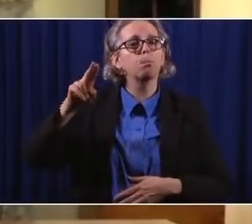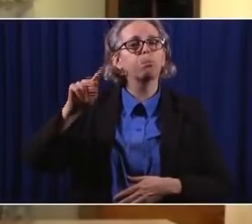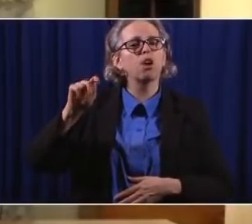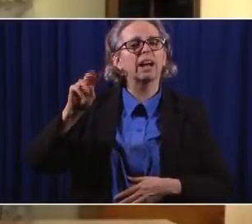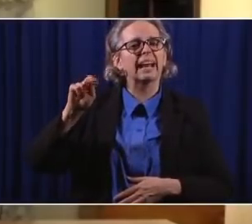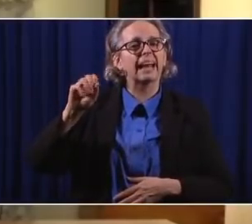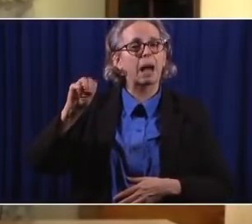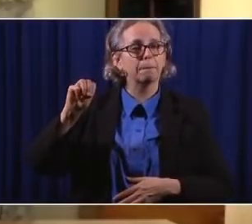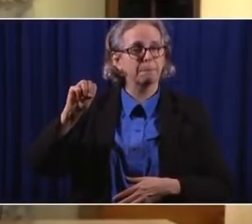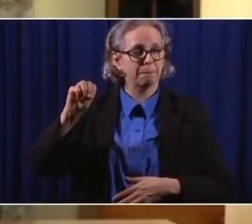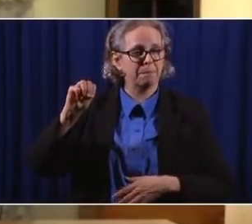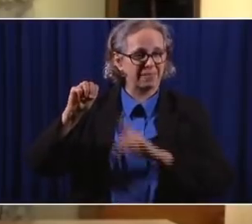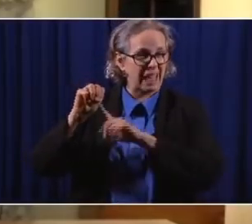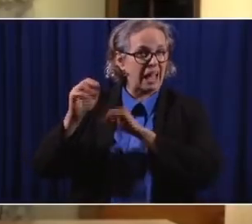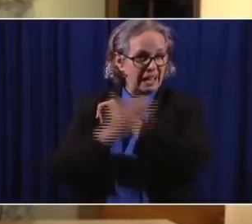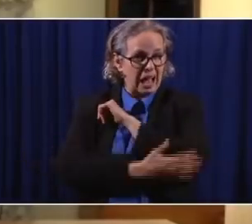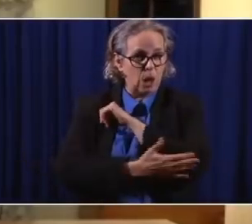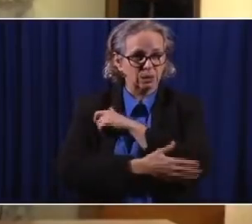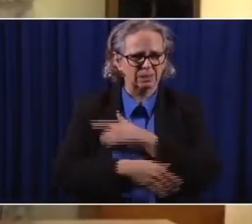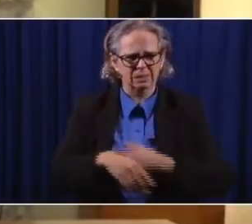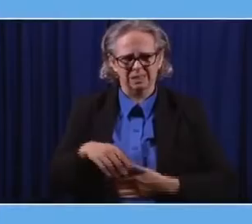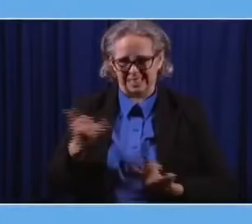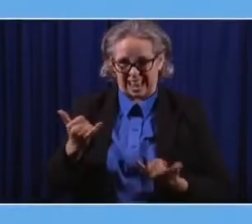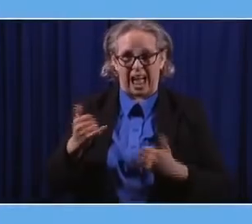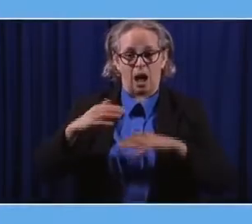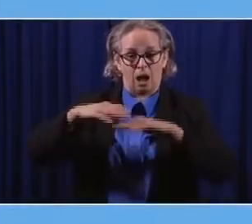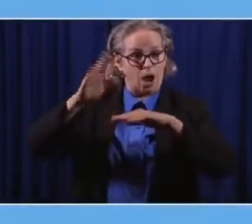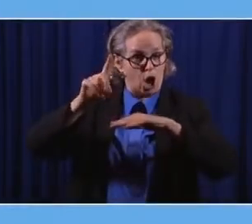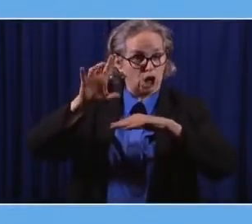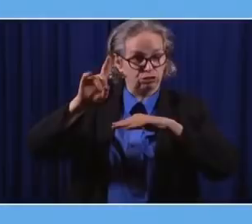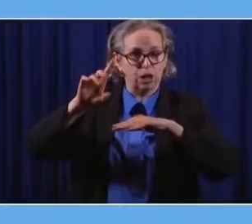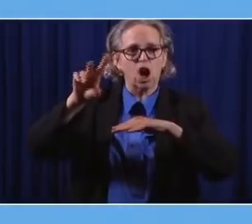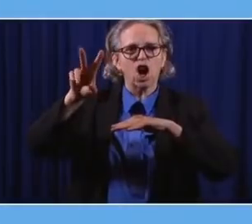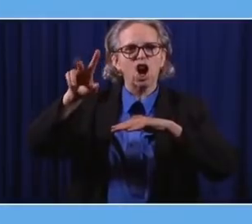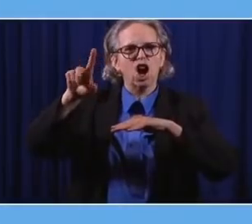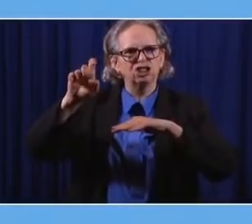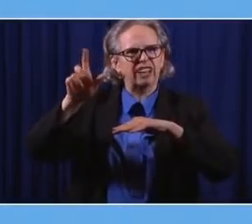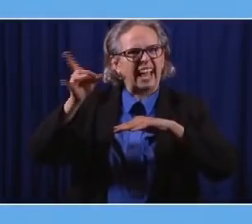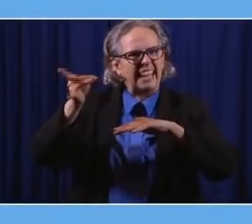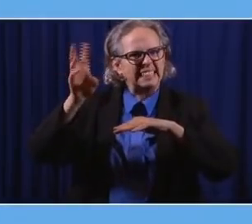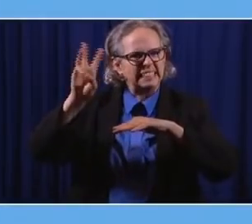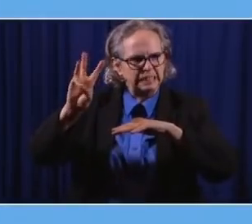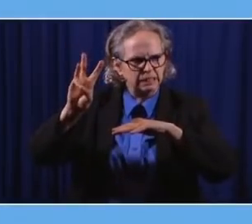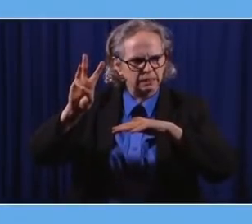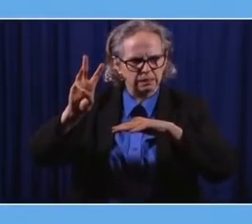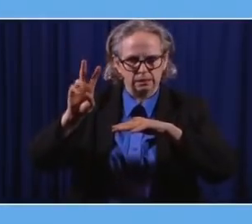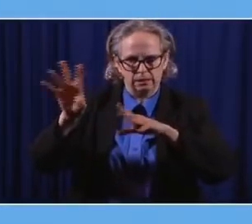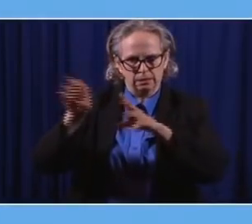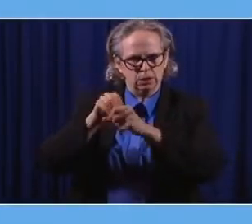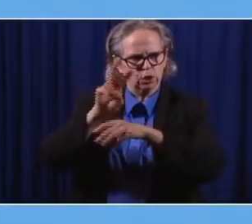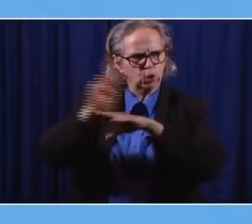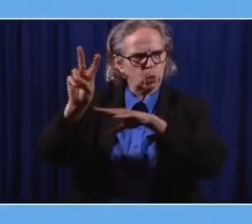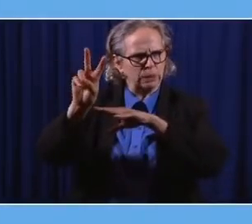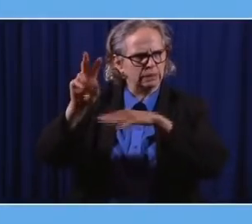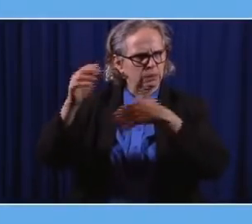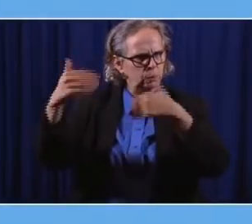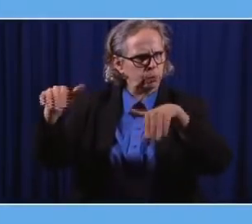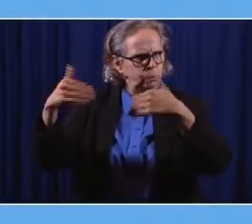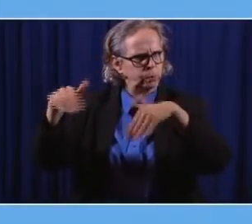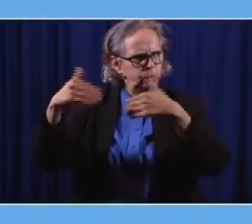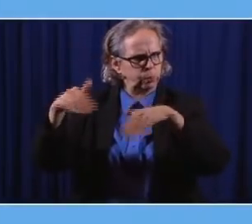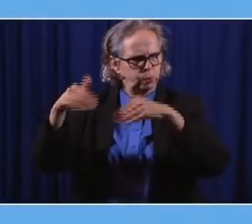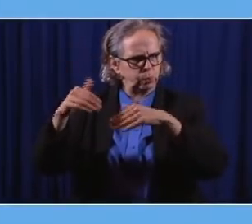see 186 cases that they've had in the last 2 weeks. But they are at